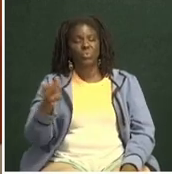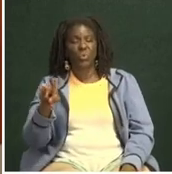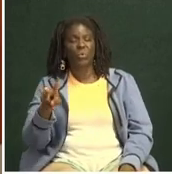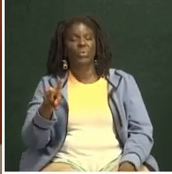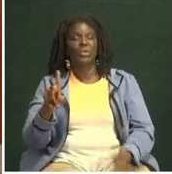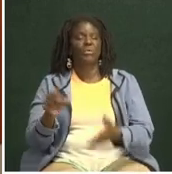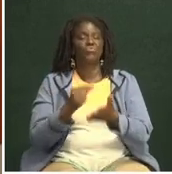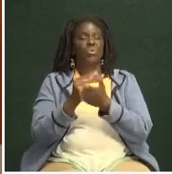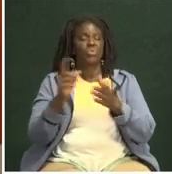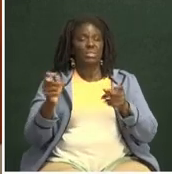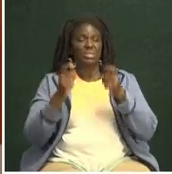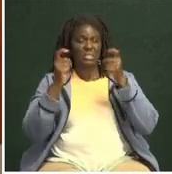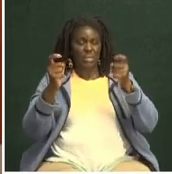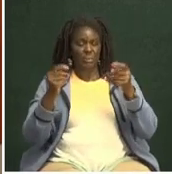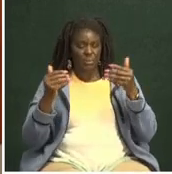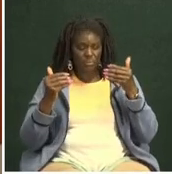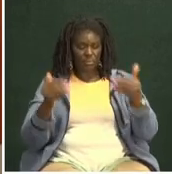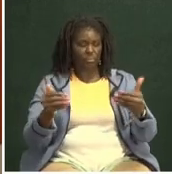Ceremony.